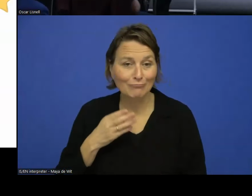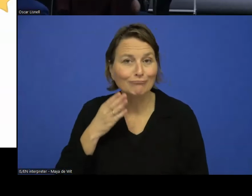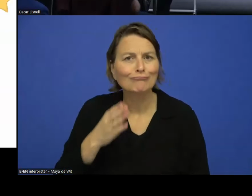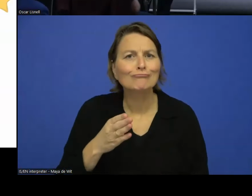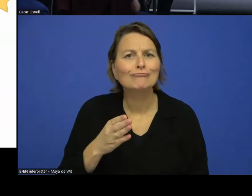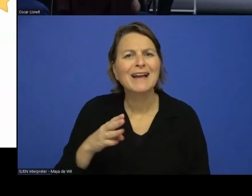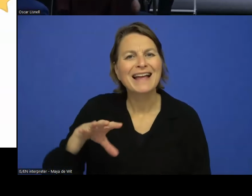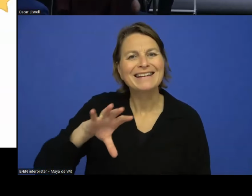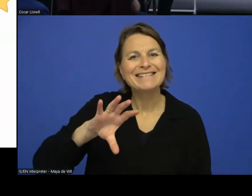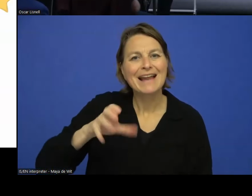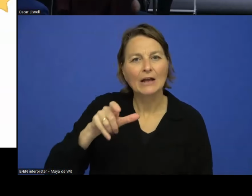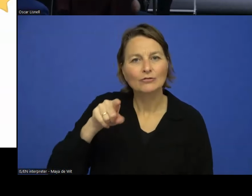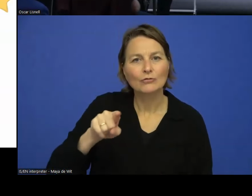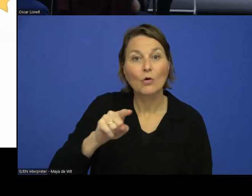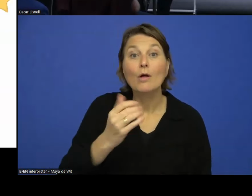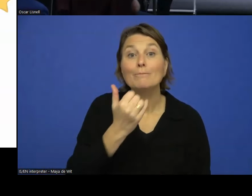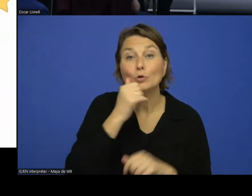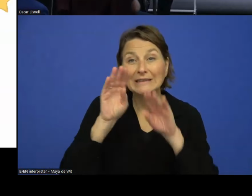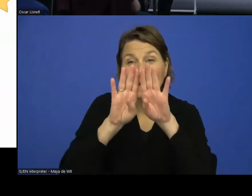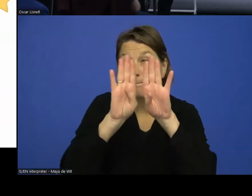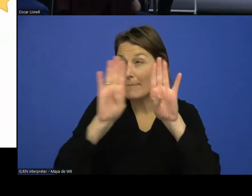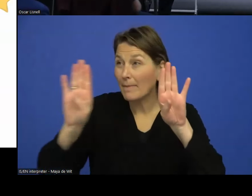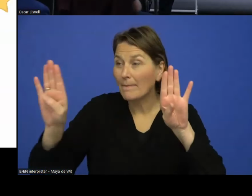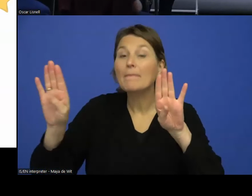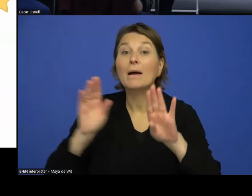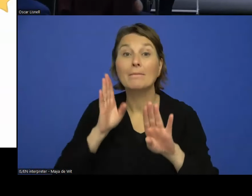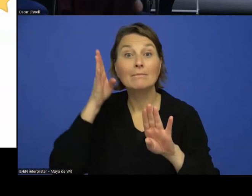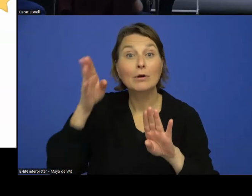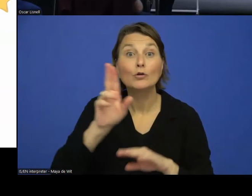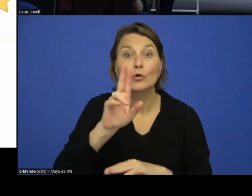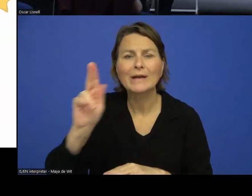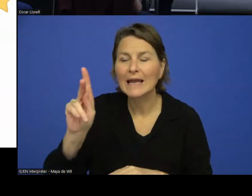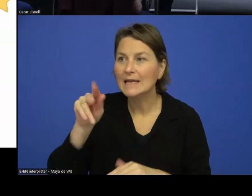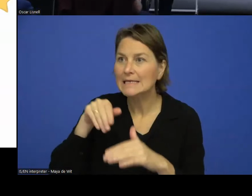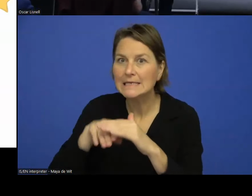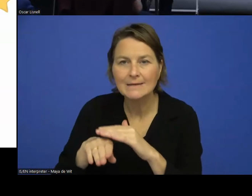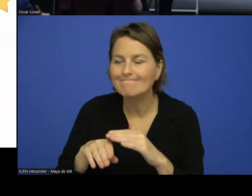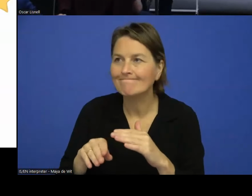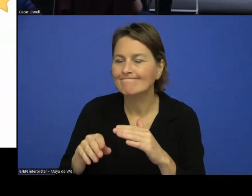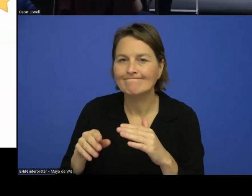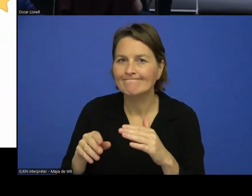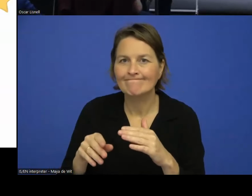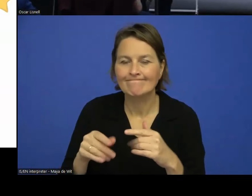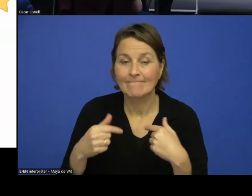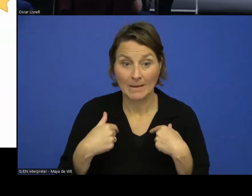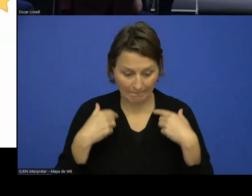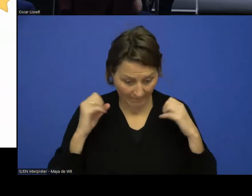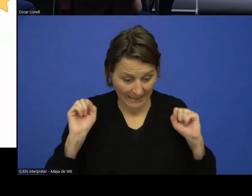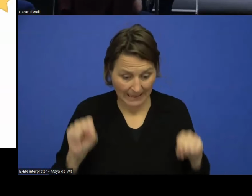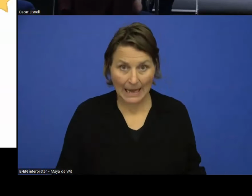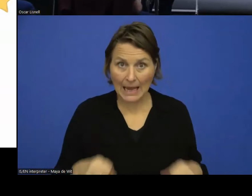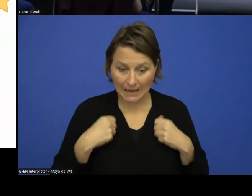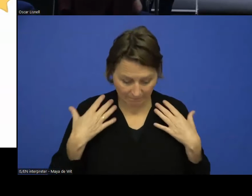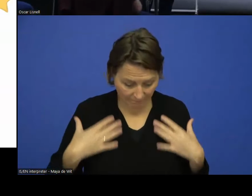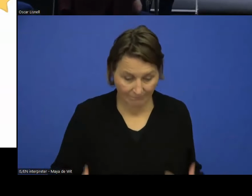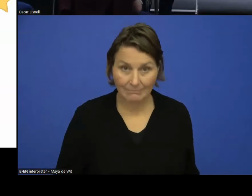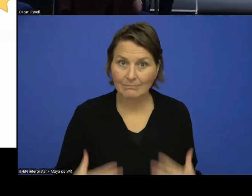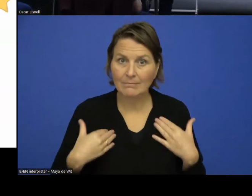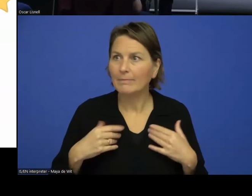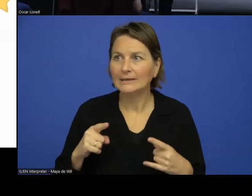UK, couldn't do it, or had some difficulties, had some challenges. And I am perfectly able, or at least I believe I'm able, and I